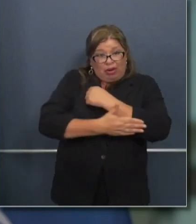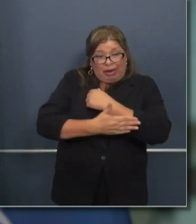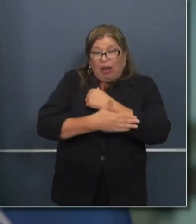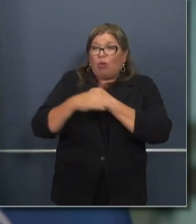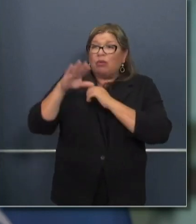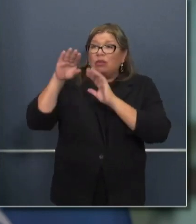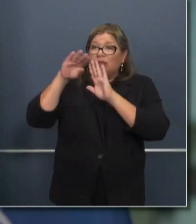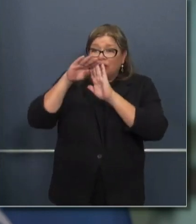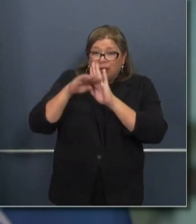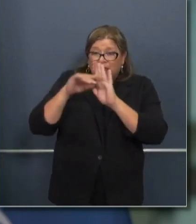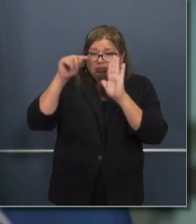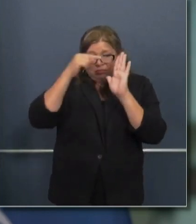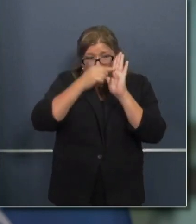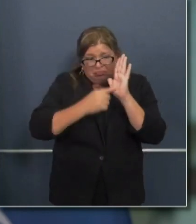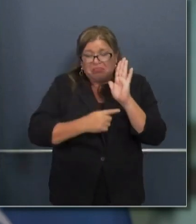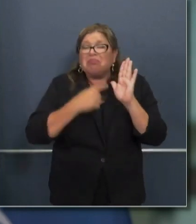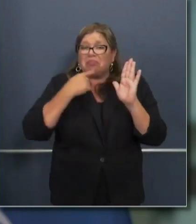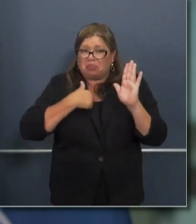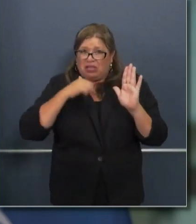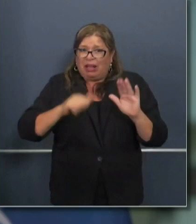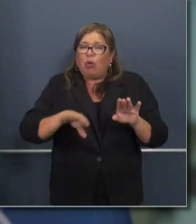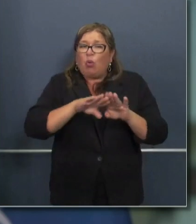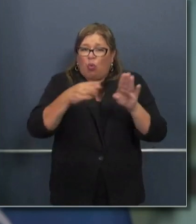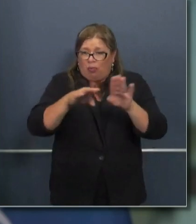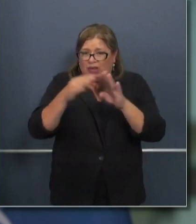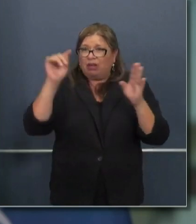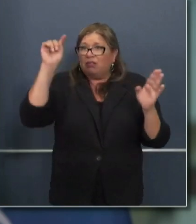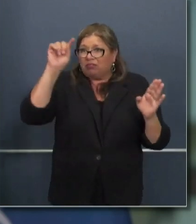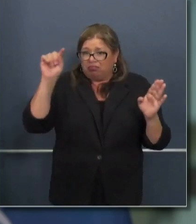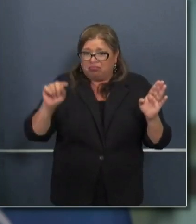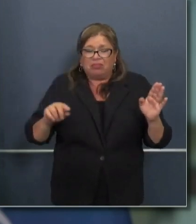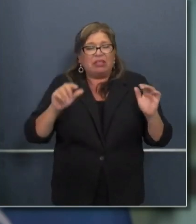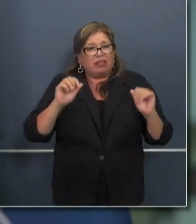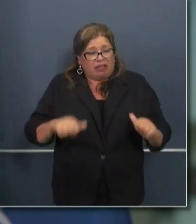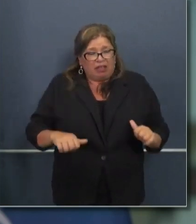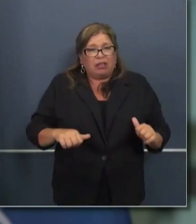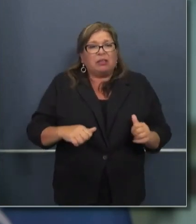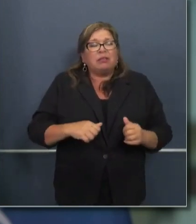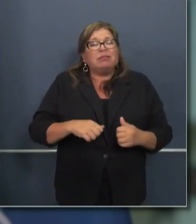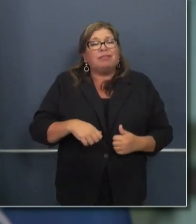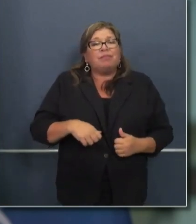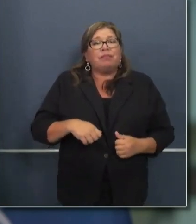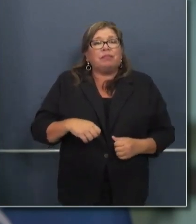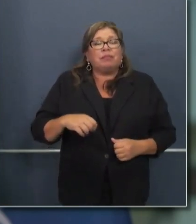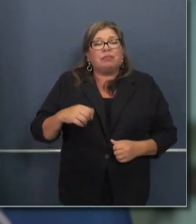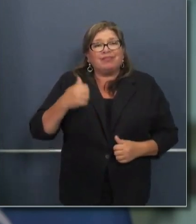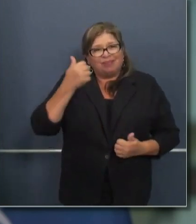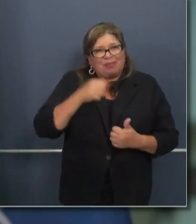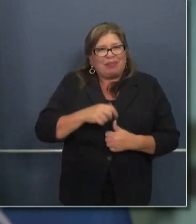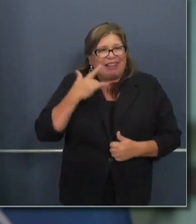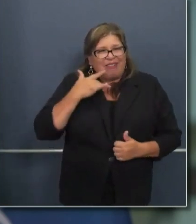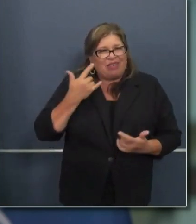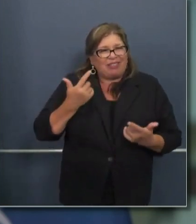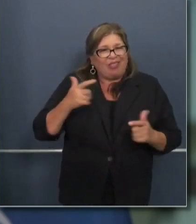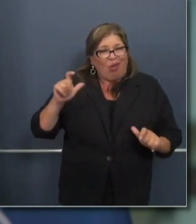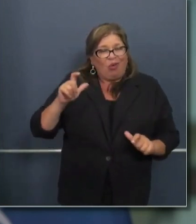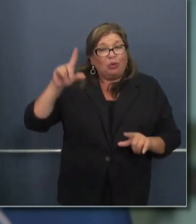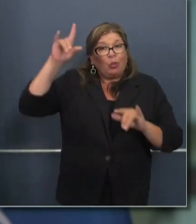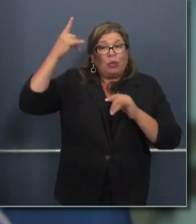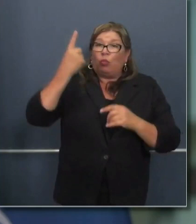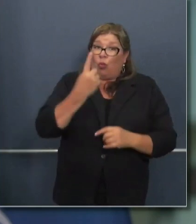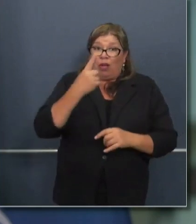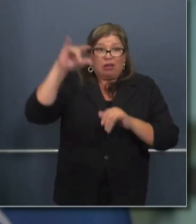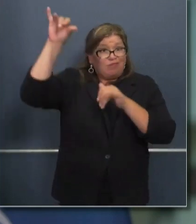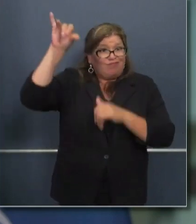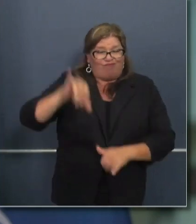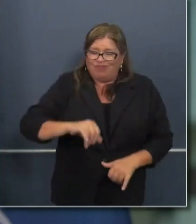communities. Again, California's a state that's as large as 21 states combined, population roughly equivalent to